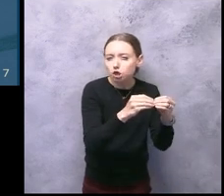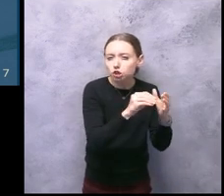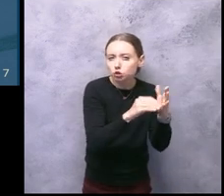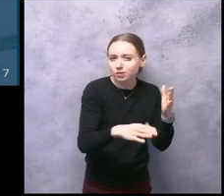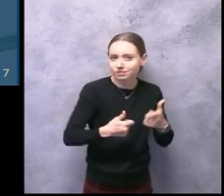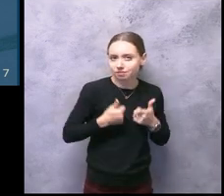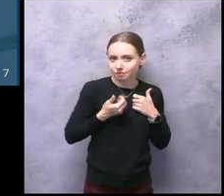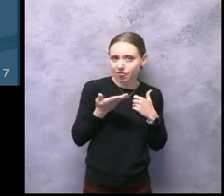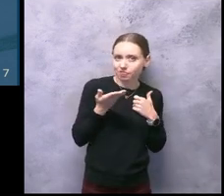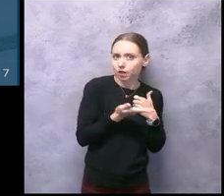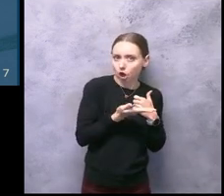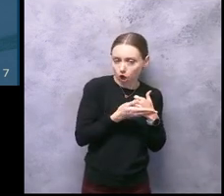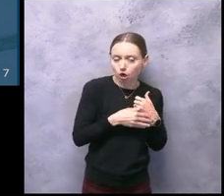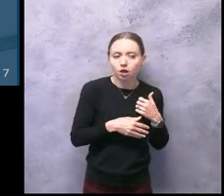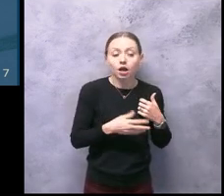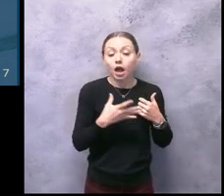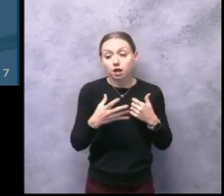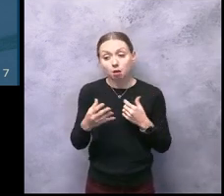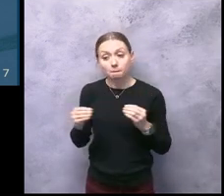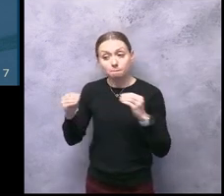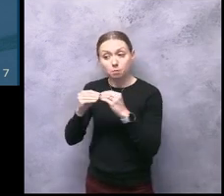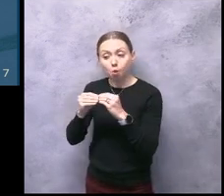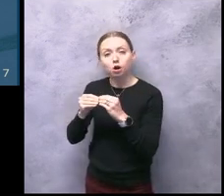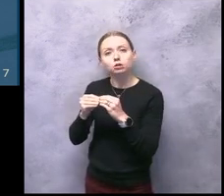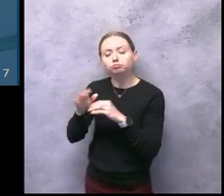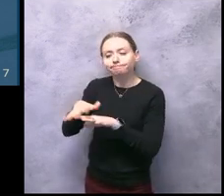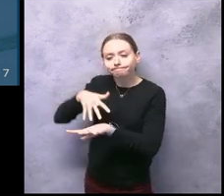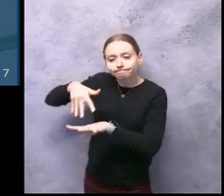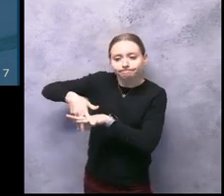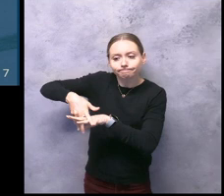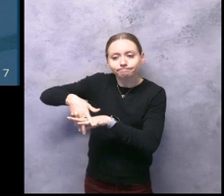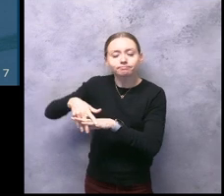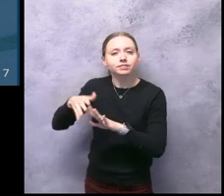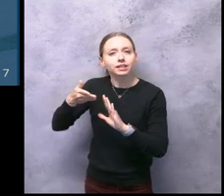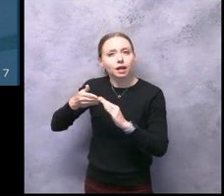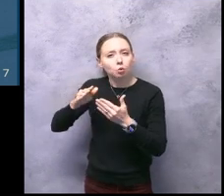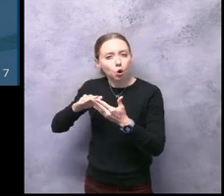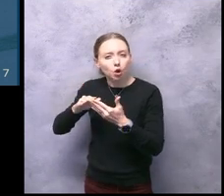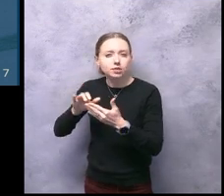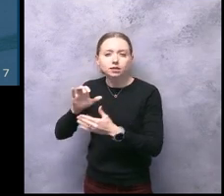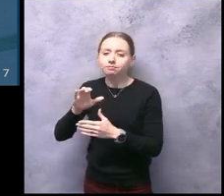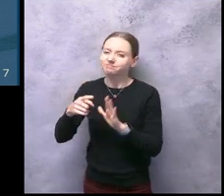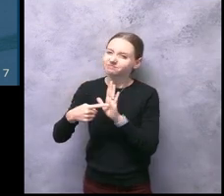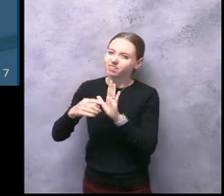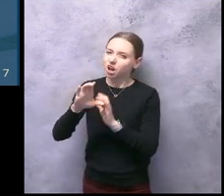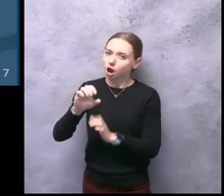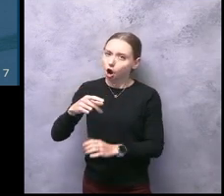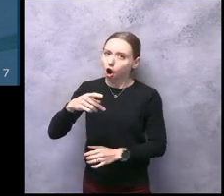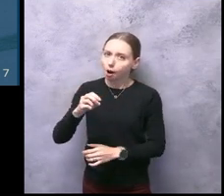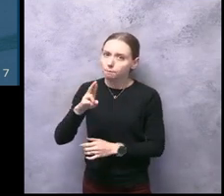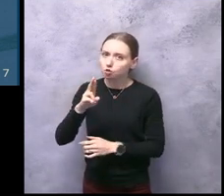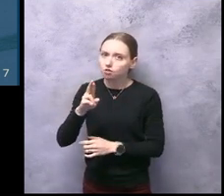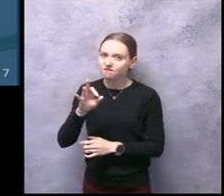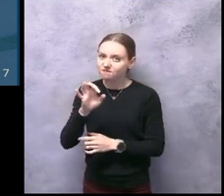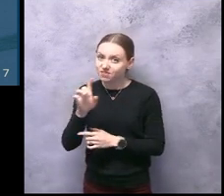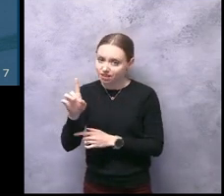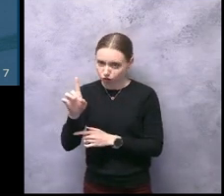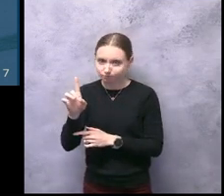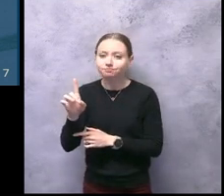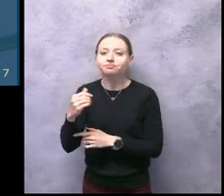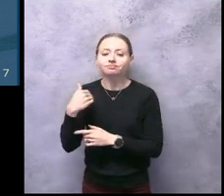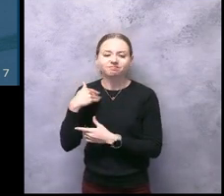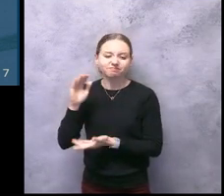and more established neighborhoods like Copperfield have 0.44 students per home. So the reason we do this is so that we